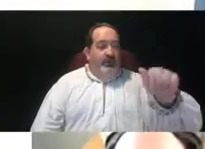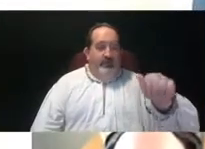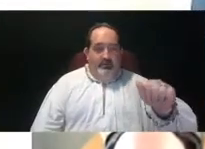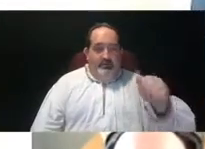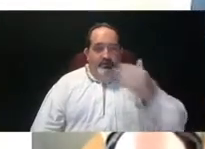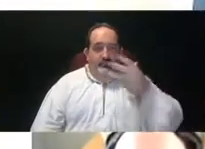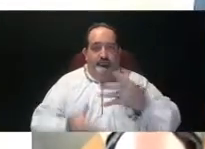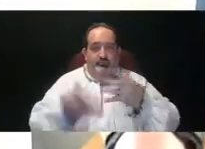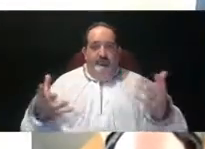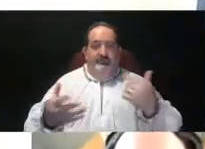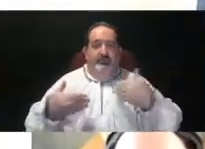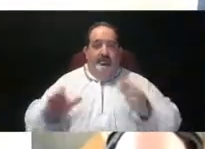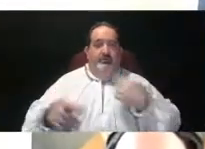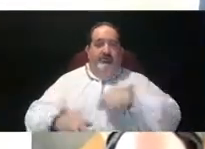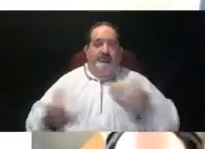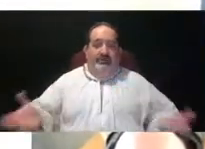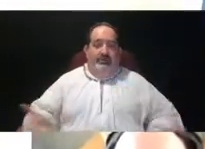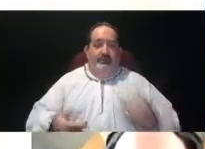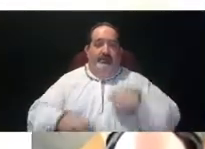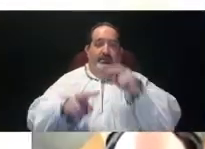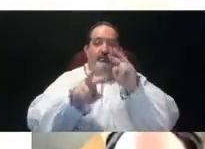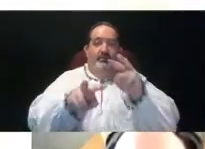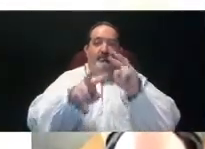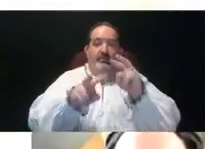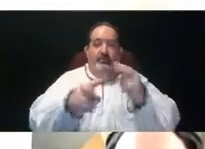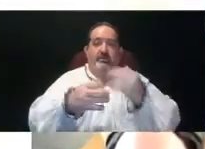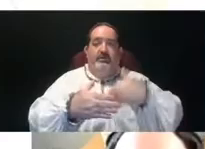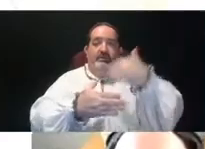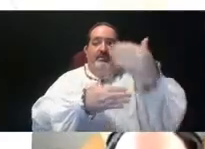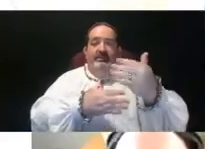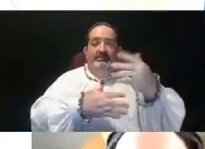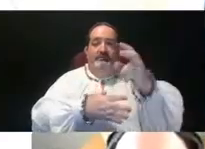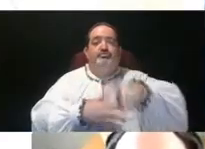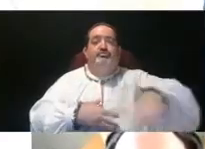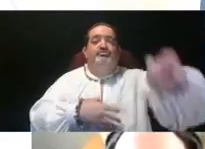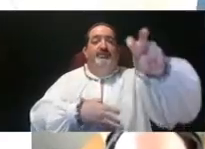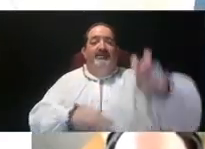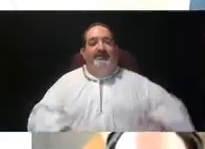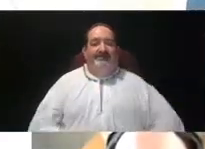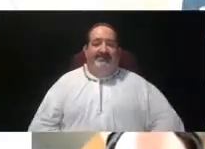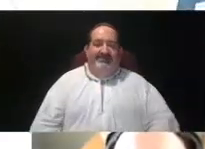us be here. We look forward to the next journey.